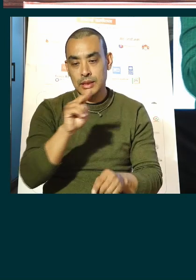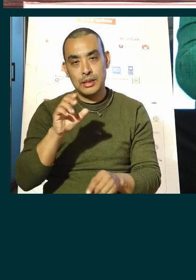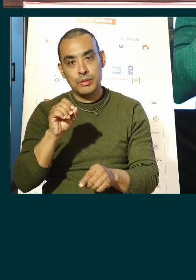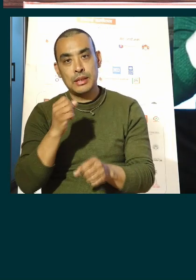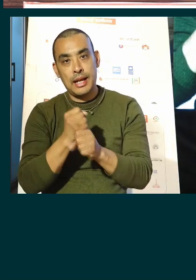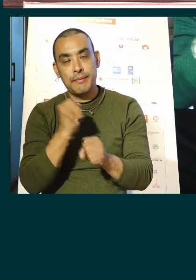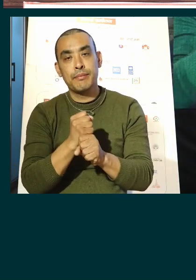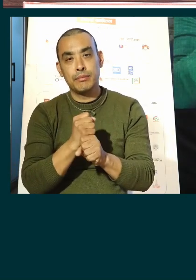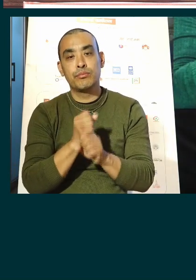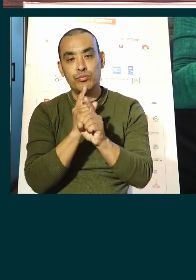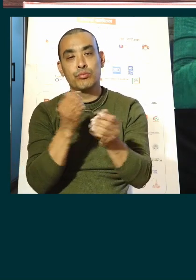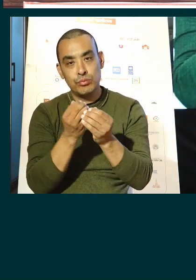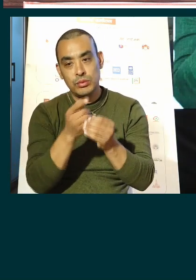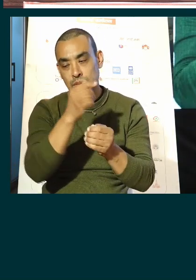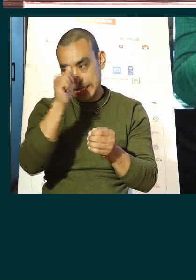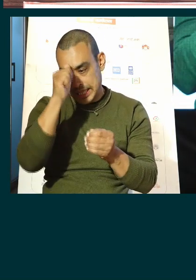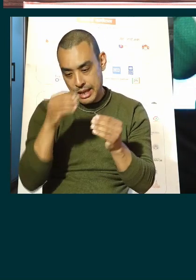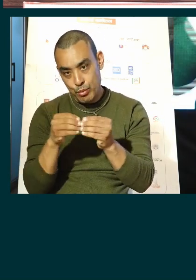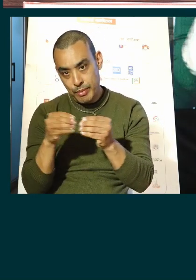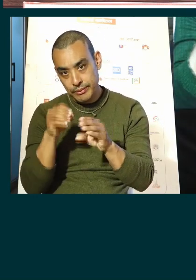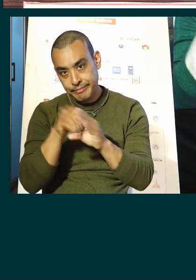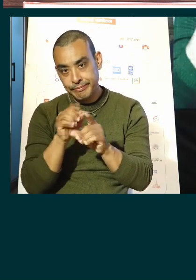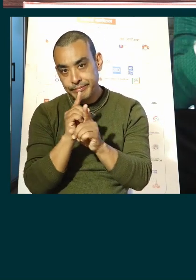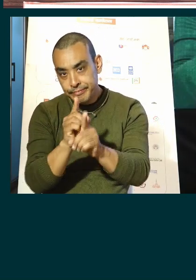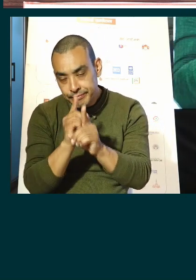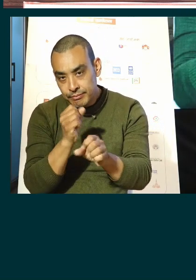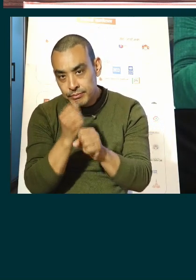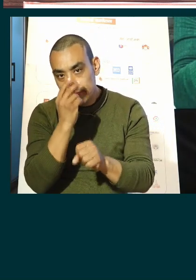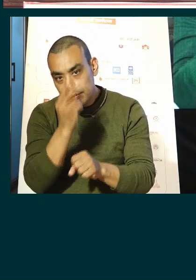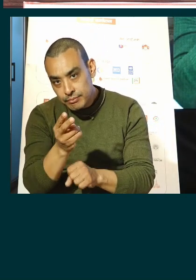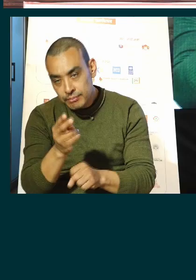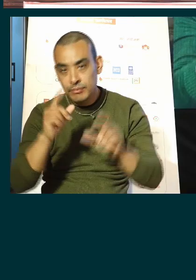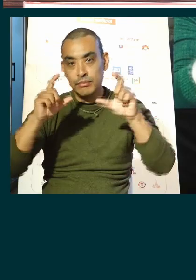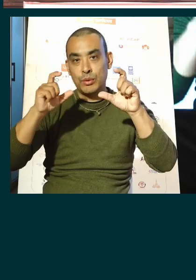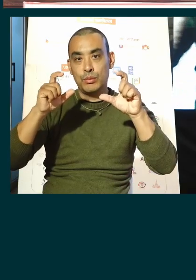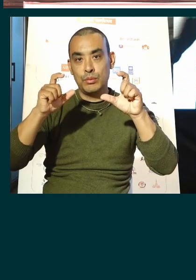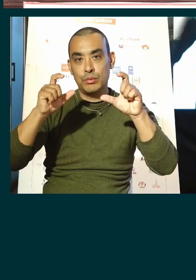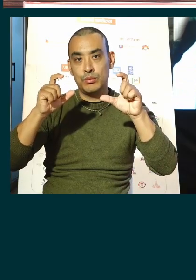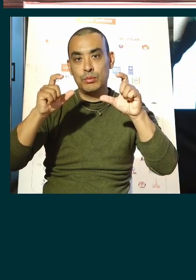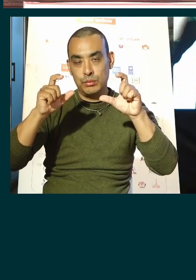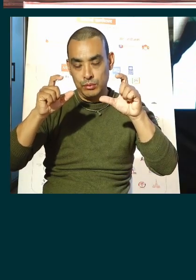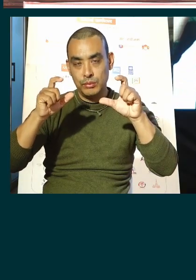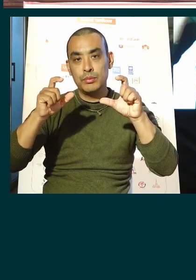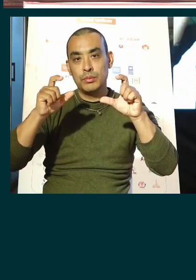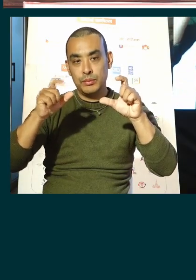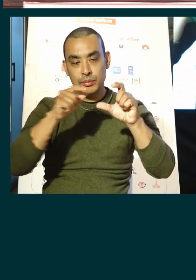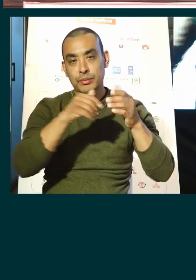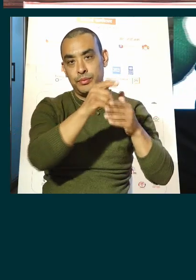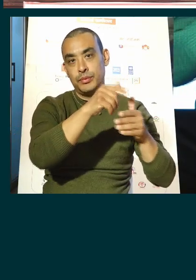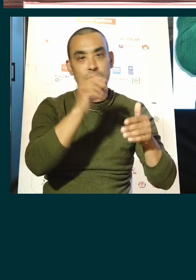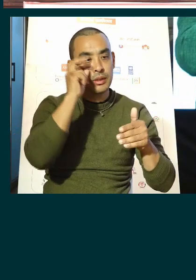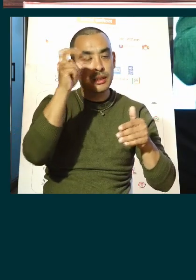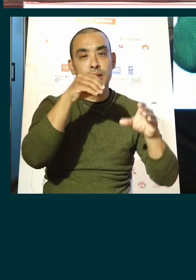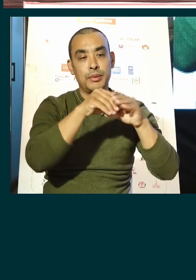NGO in Mumbai. And the other picture is one picture from one event of Masika Mahotsav. I know that there